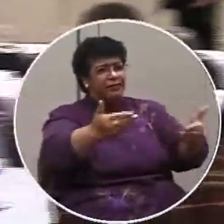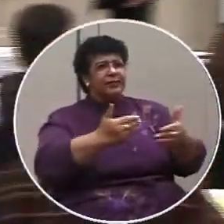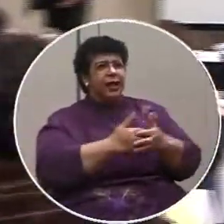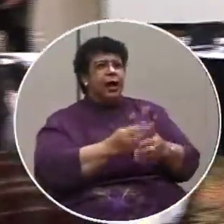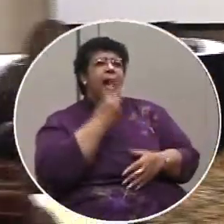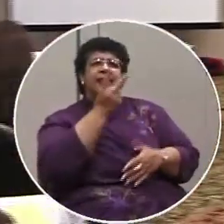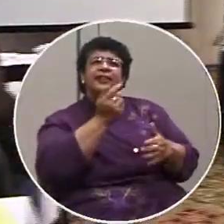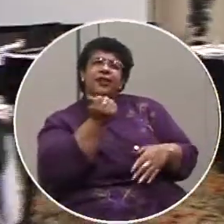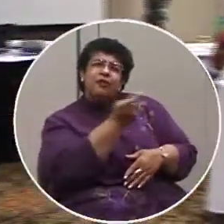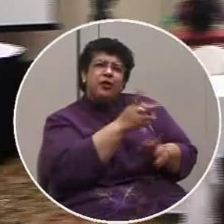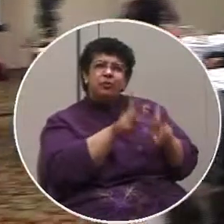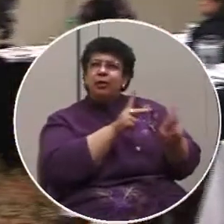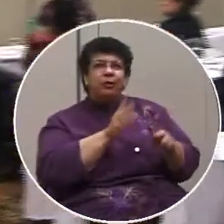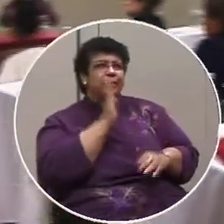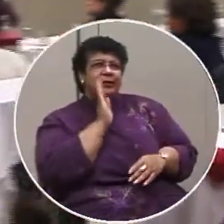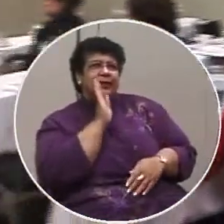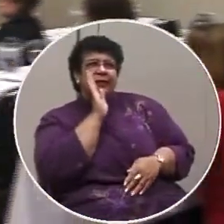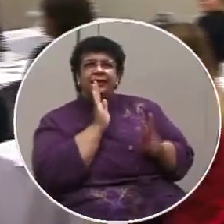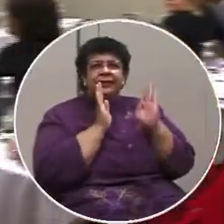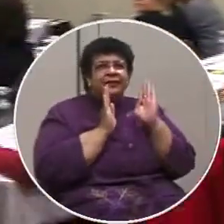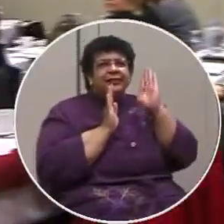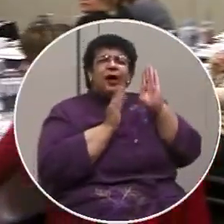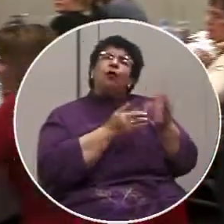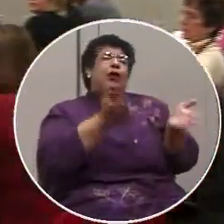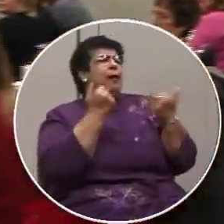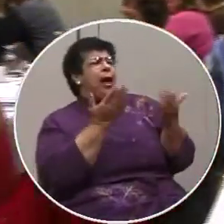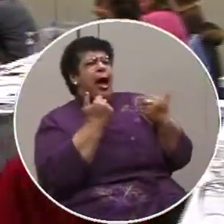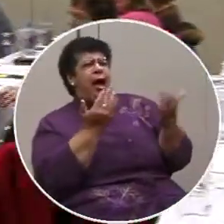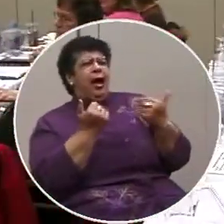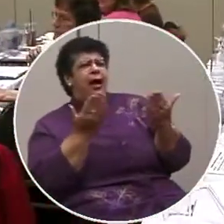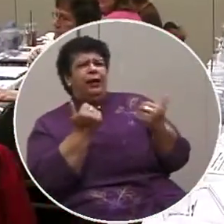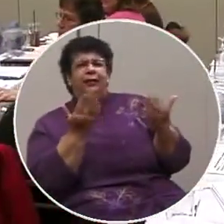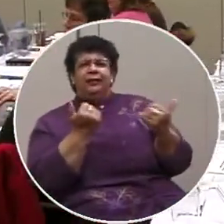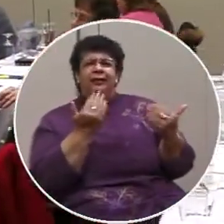I see a few people doing this. Oh, come on.